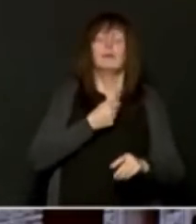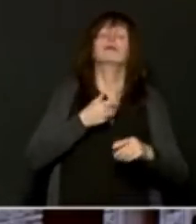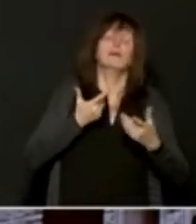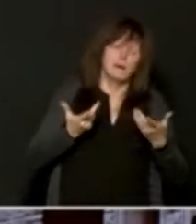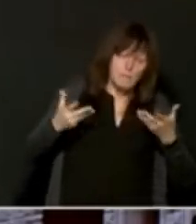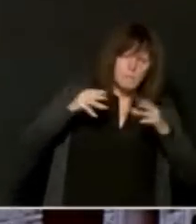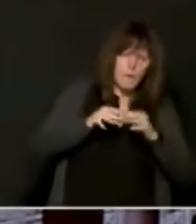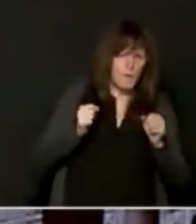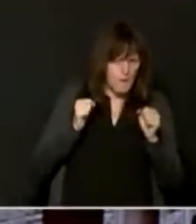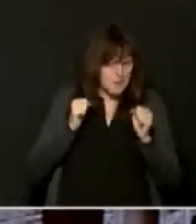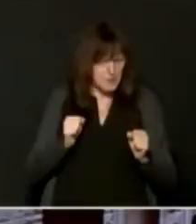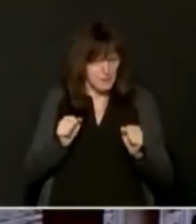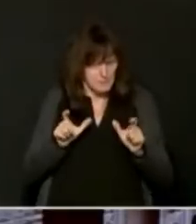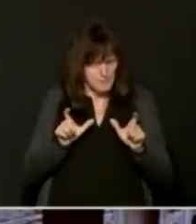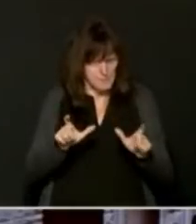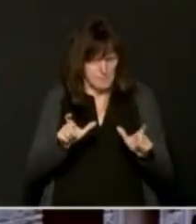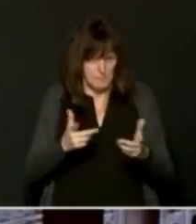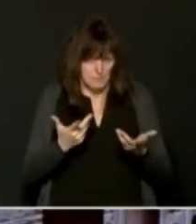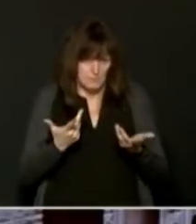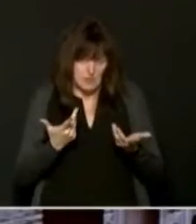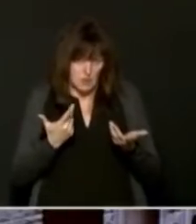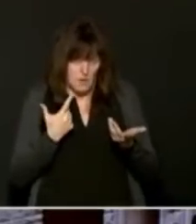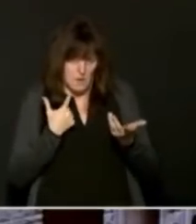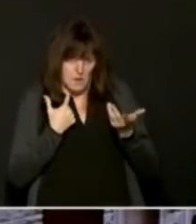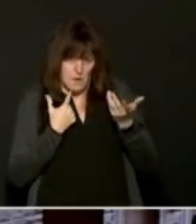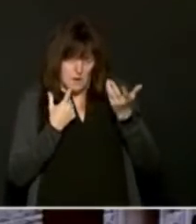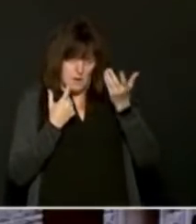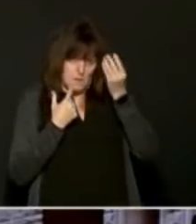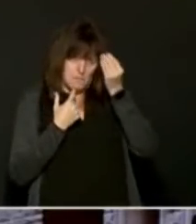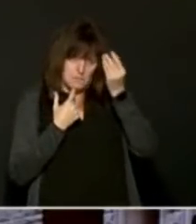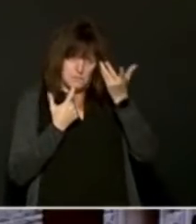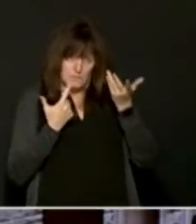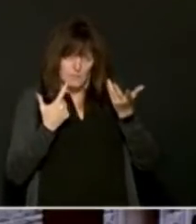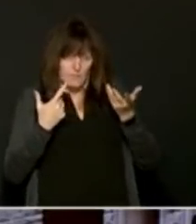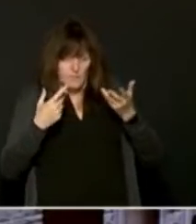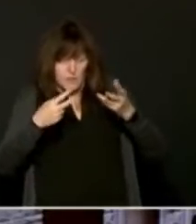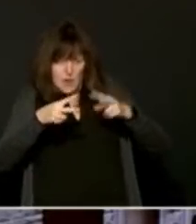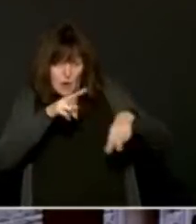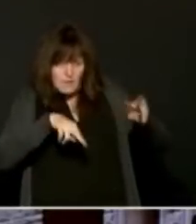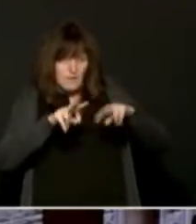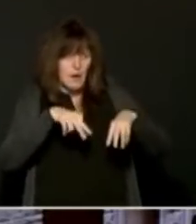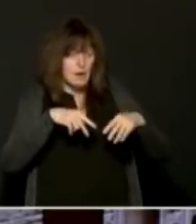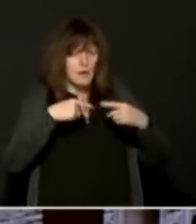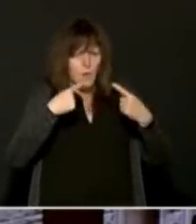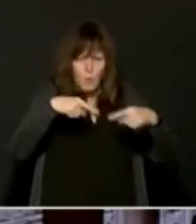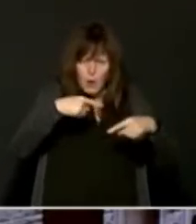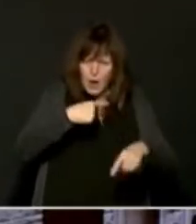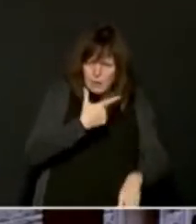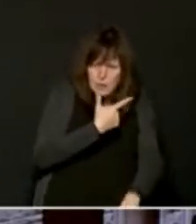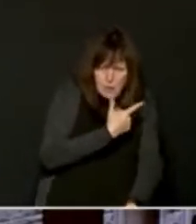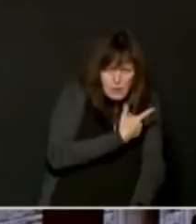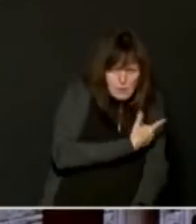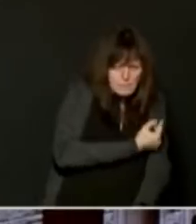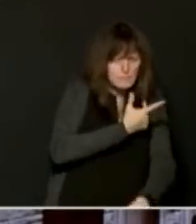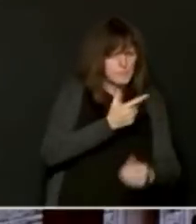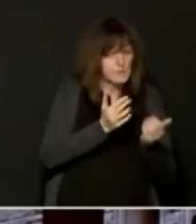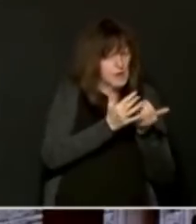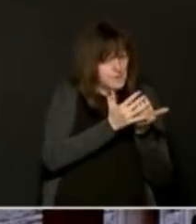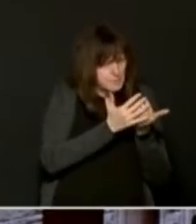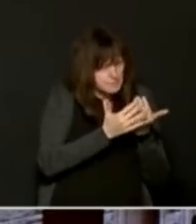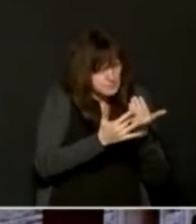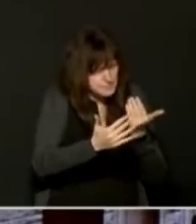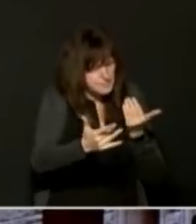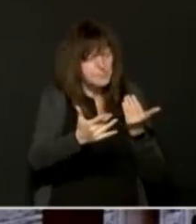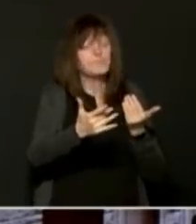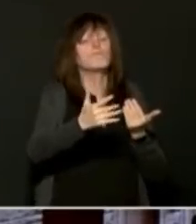Colin, on the observations. And within that period of time, as you know, we have had cases of P1 and we have had